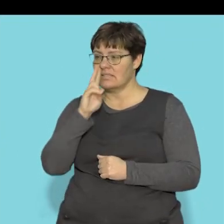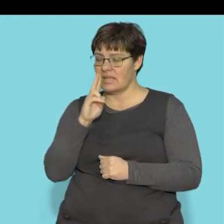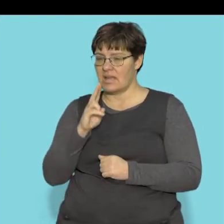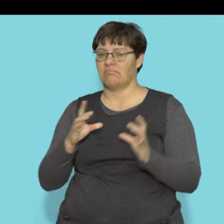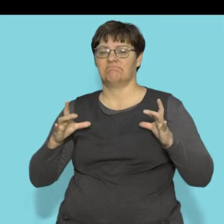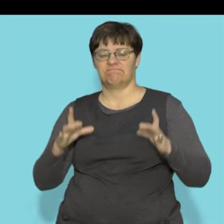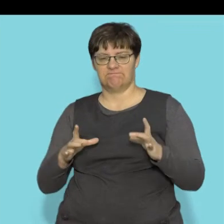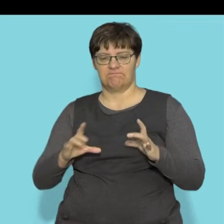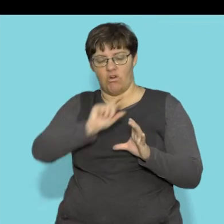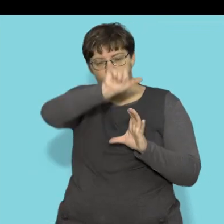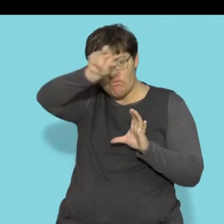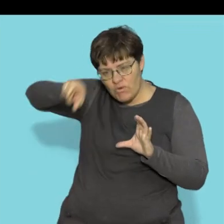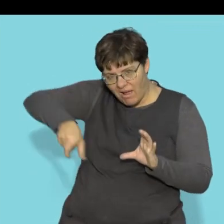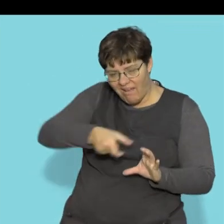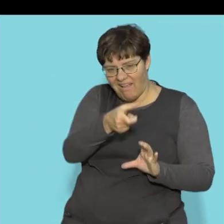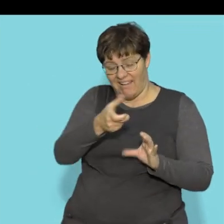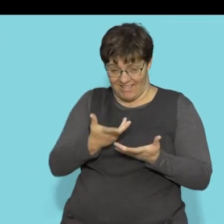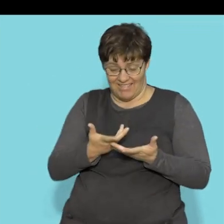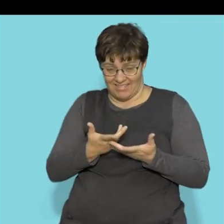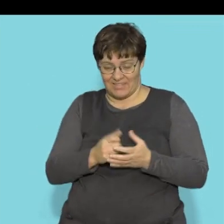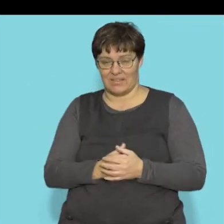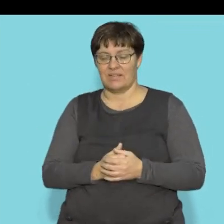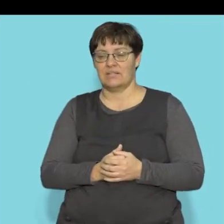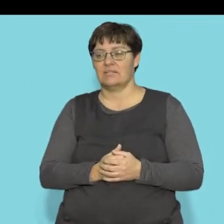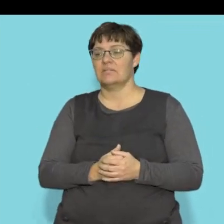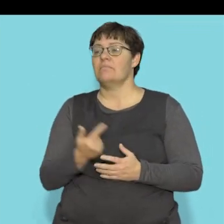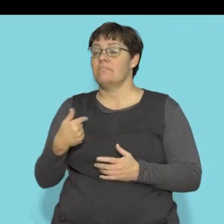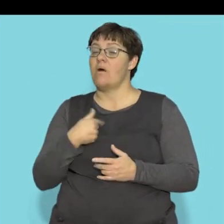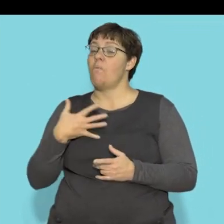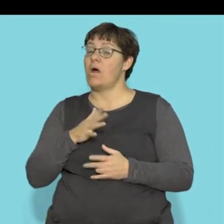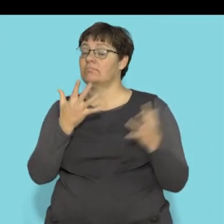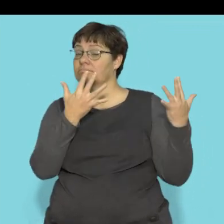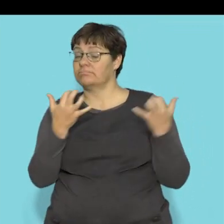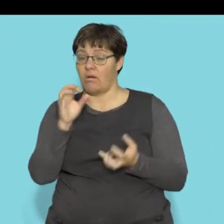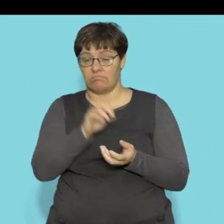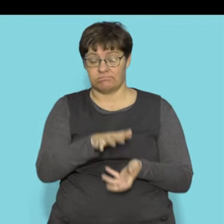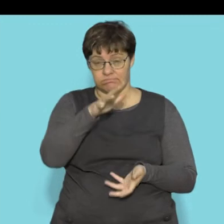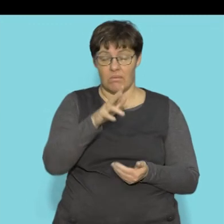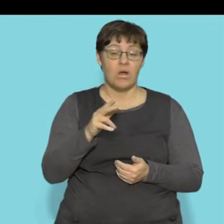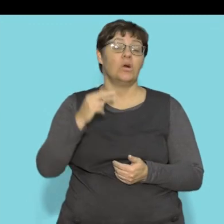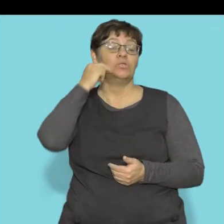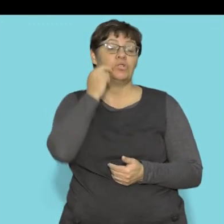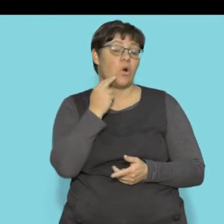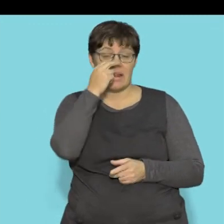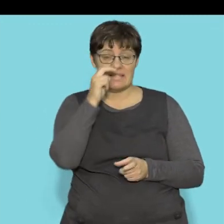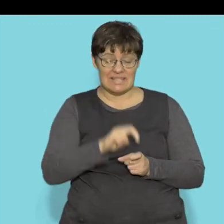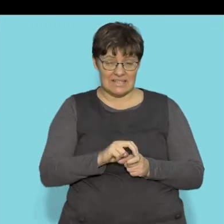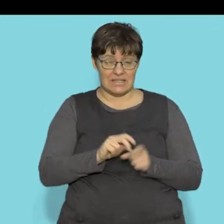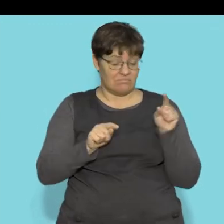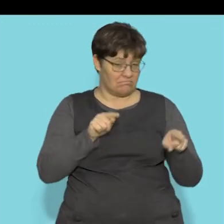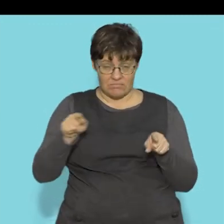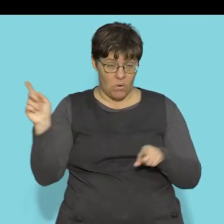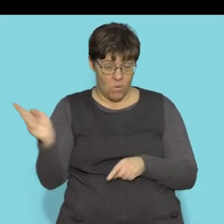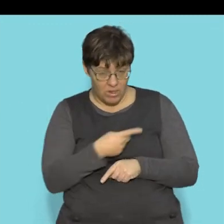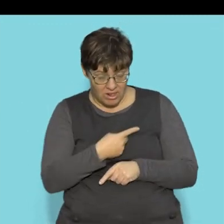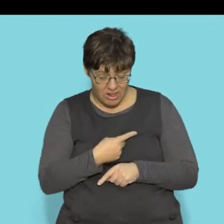you can almost see that it's just a circular ring of chocolate that's going to be made. But if I'm going to determine the total volume of chocolate needed